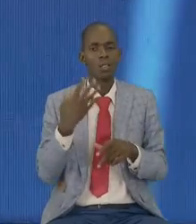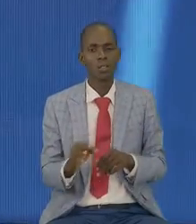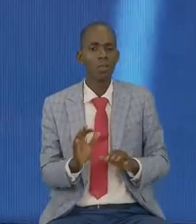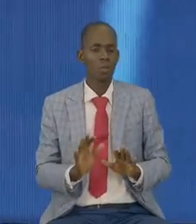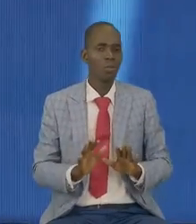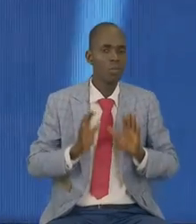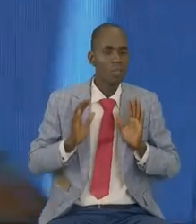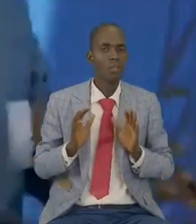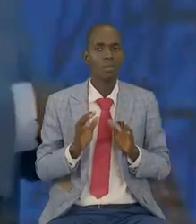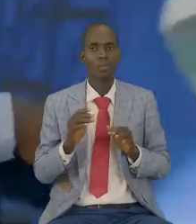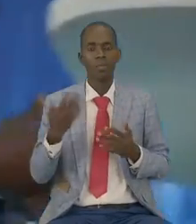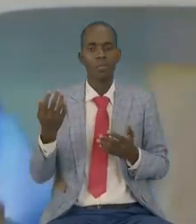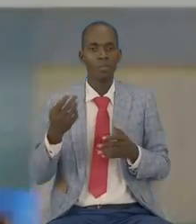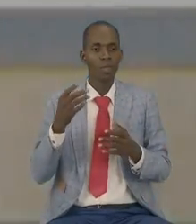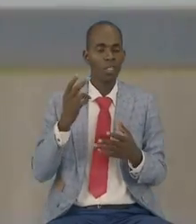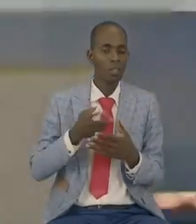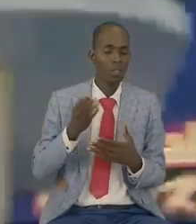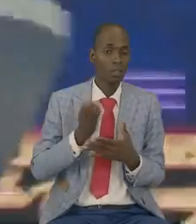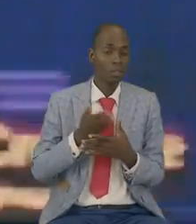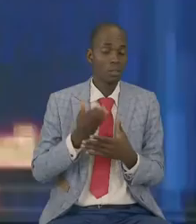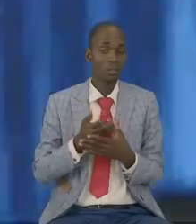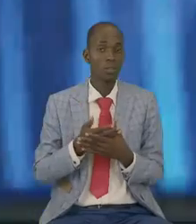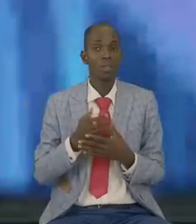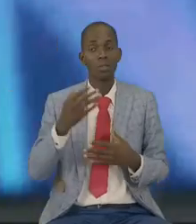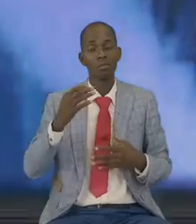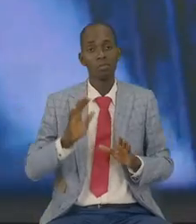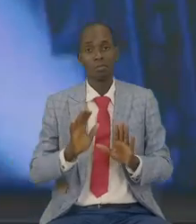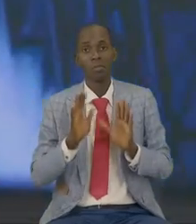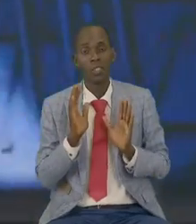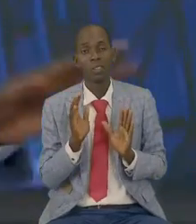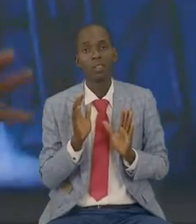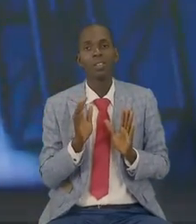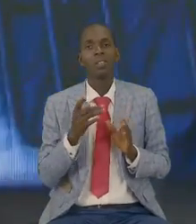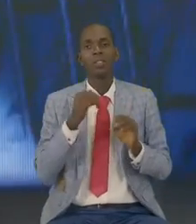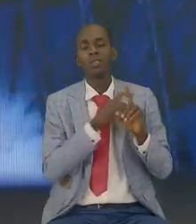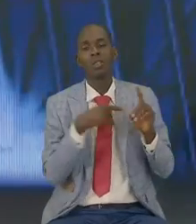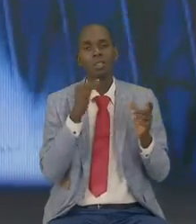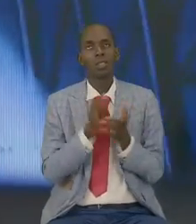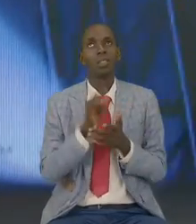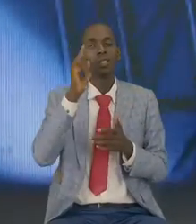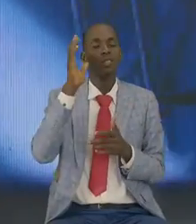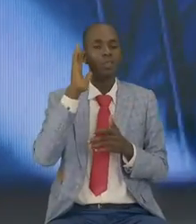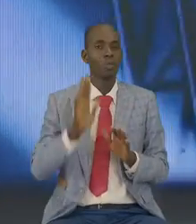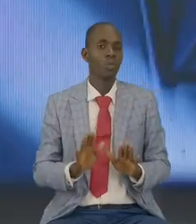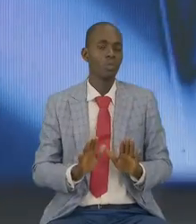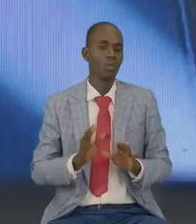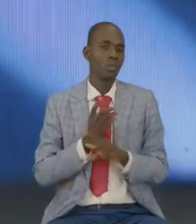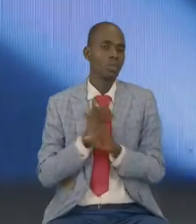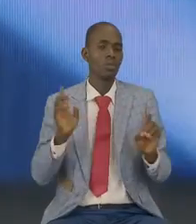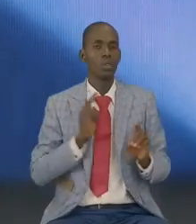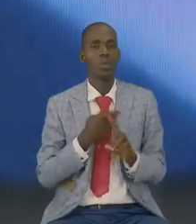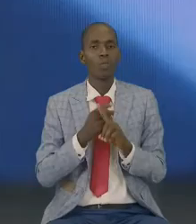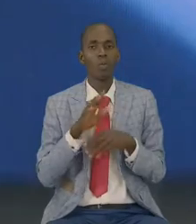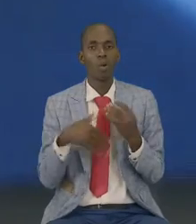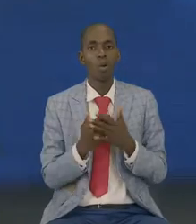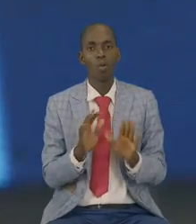spiritual fear, physical fear, national fear, the Lord says he will deliver us from all fear. We're